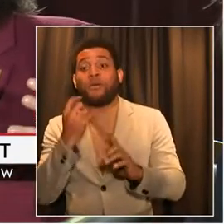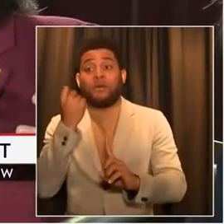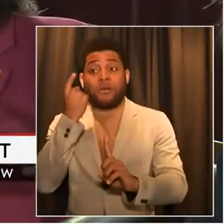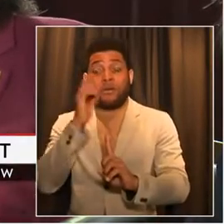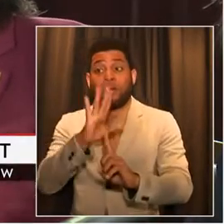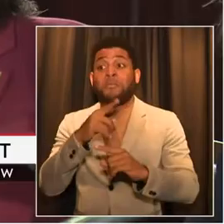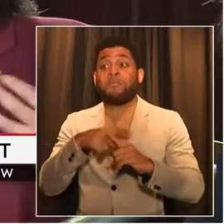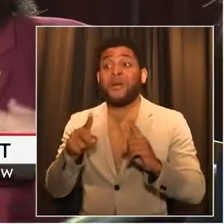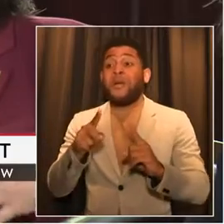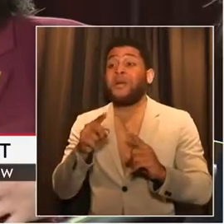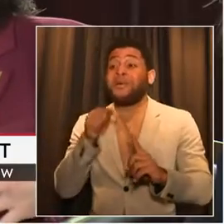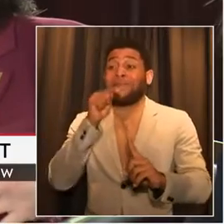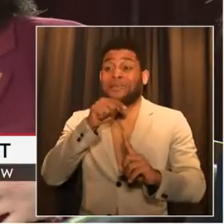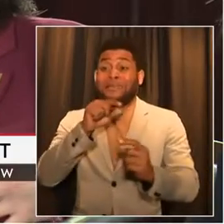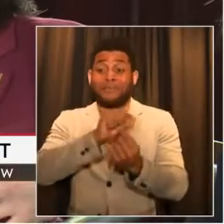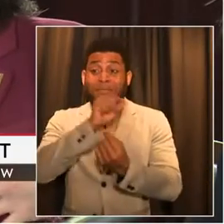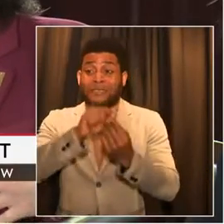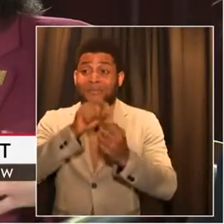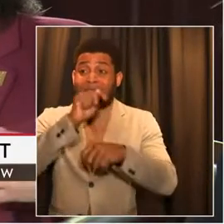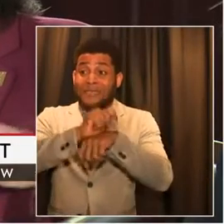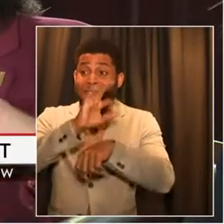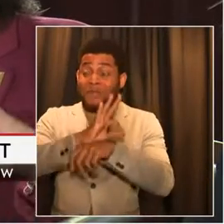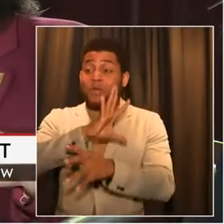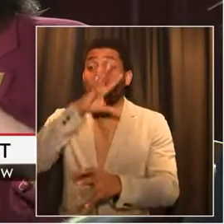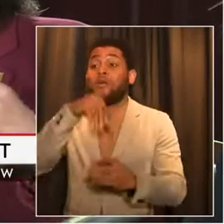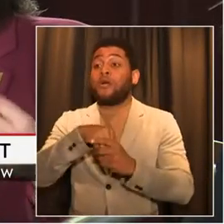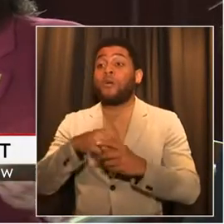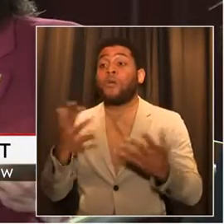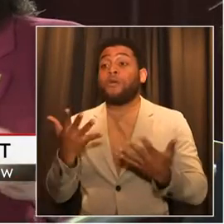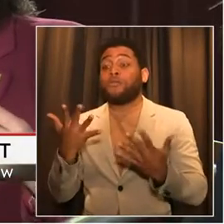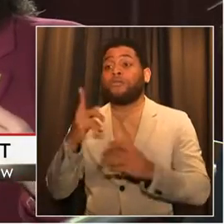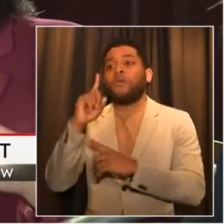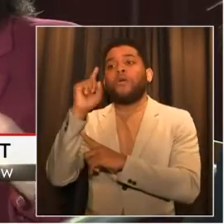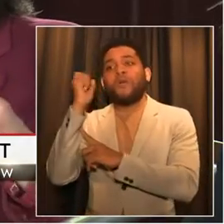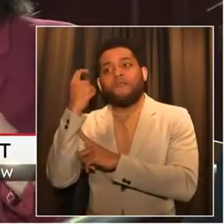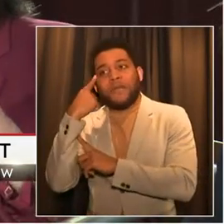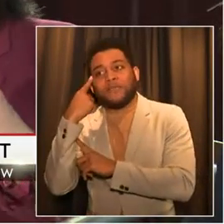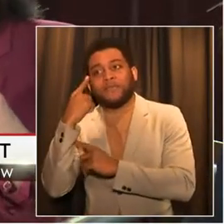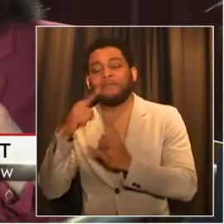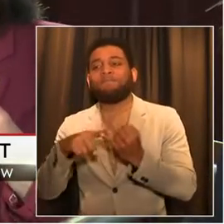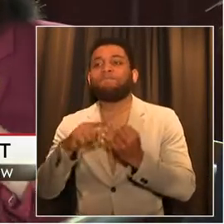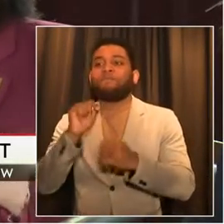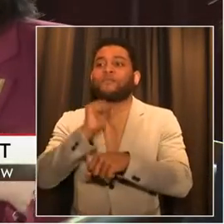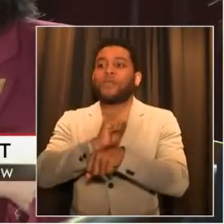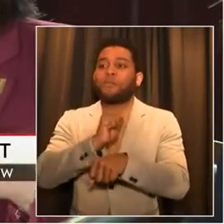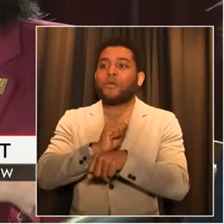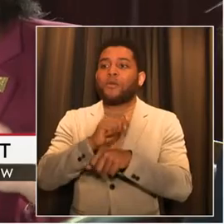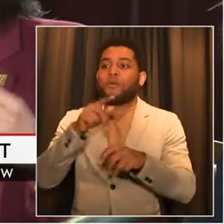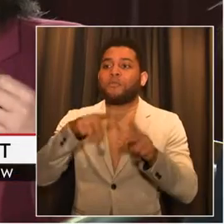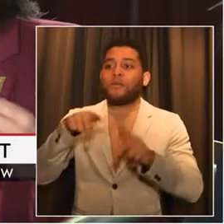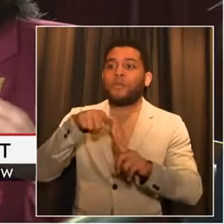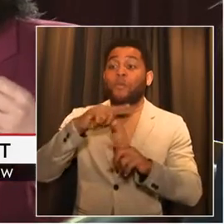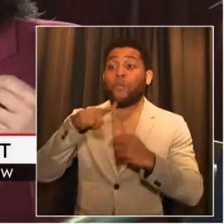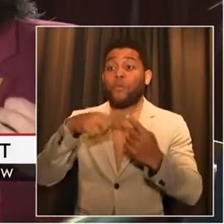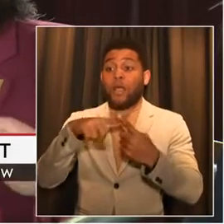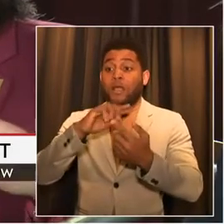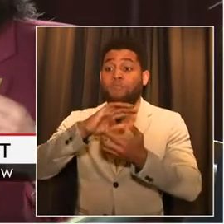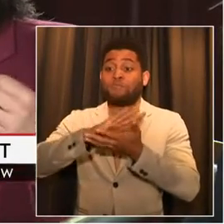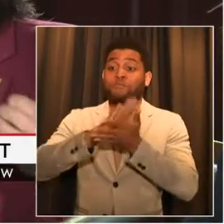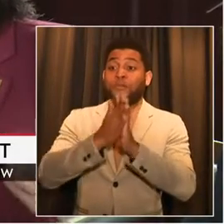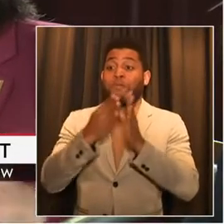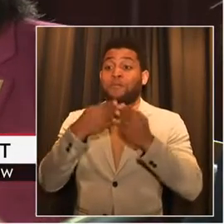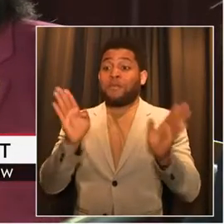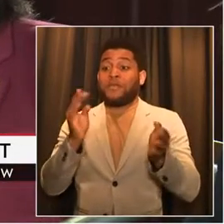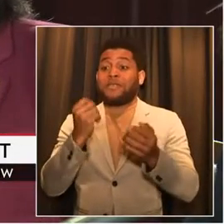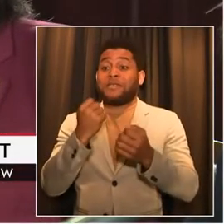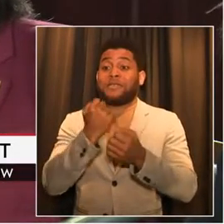force includes government people so that when it starts to become a public safety concern, that there's a response